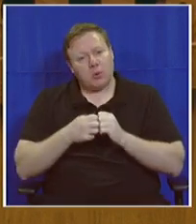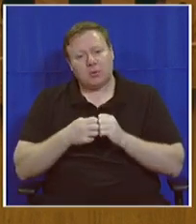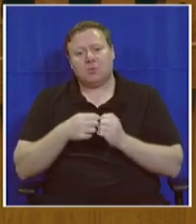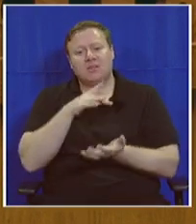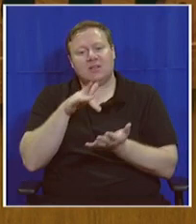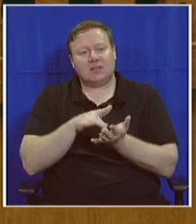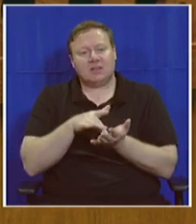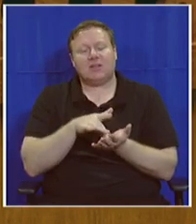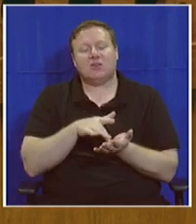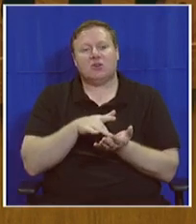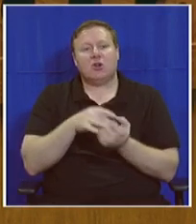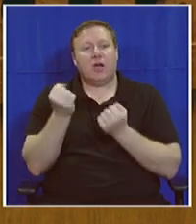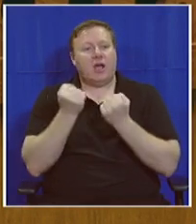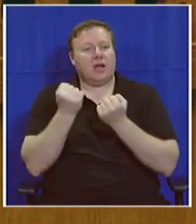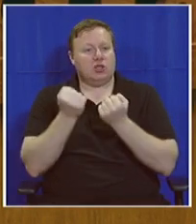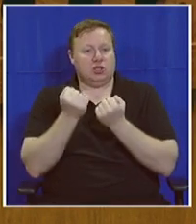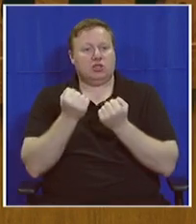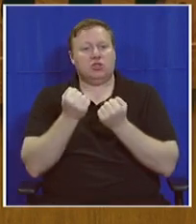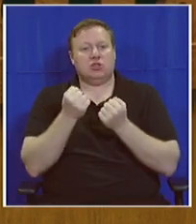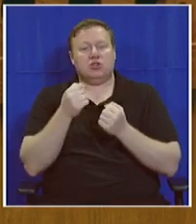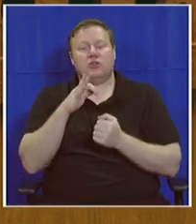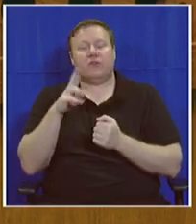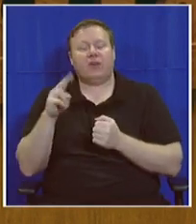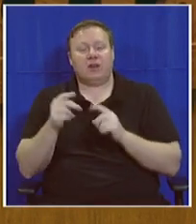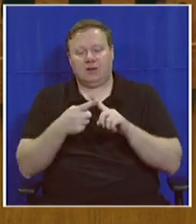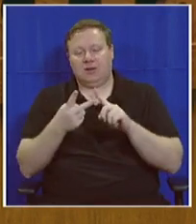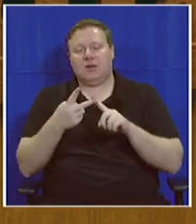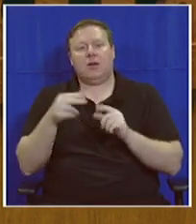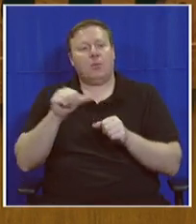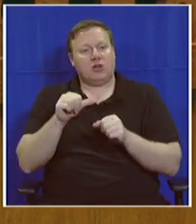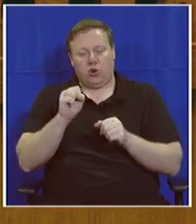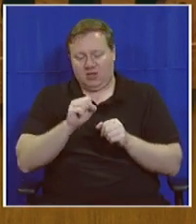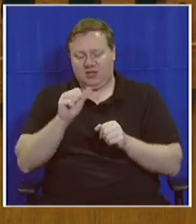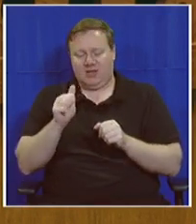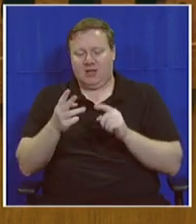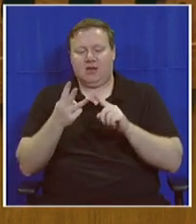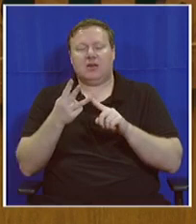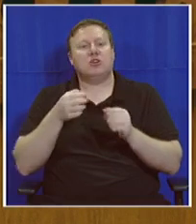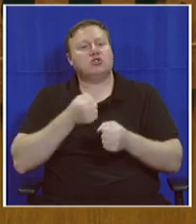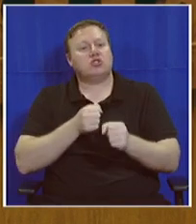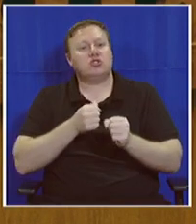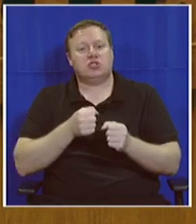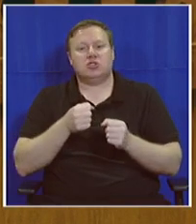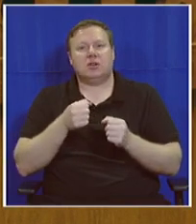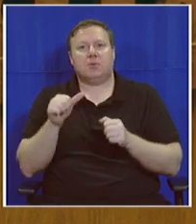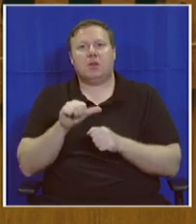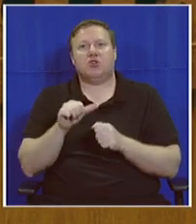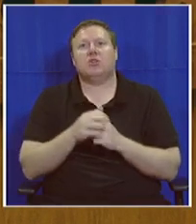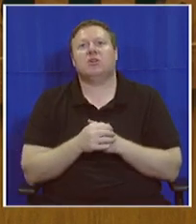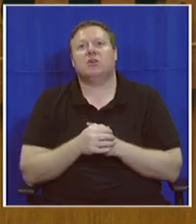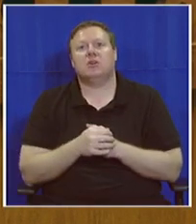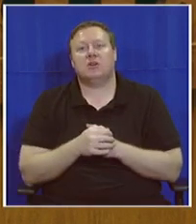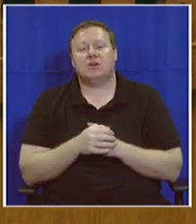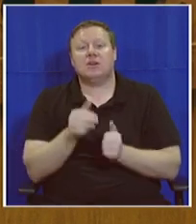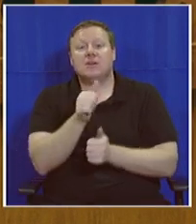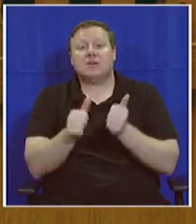Fund, Petro SA, and the Strategic Fuel Fund. These were entities in which the Deputy Minister had taken a